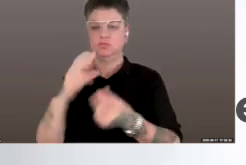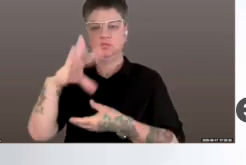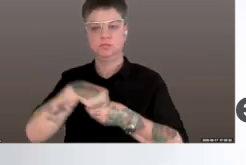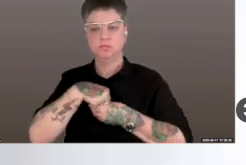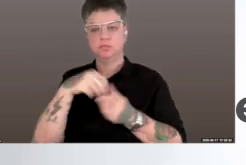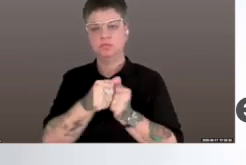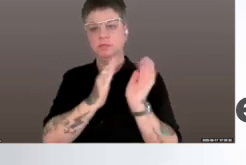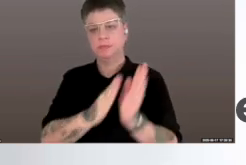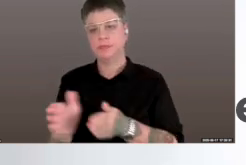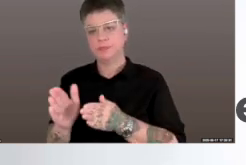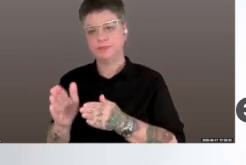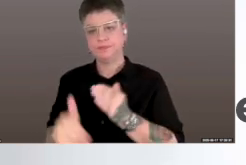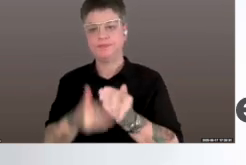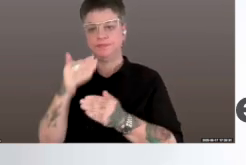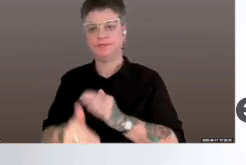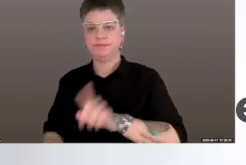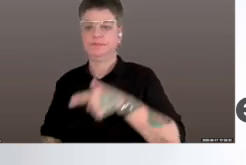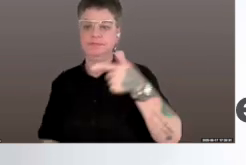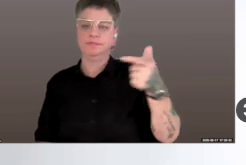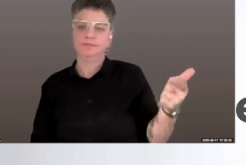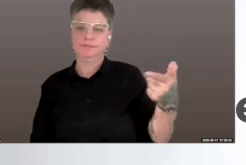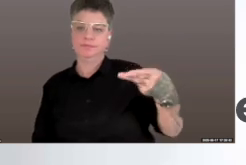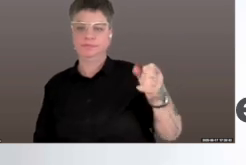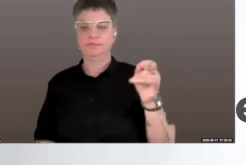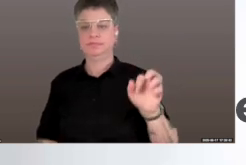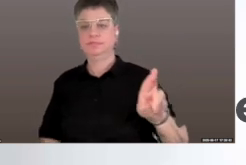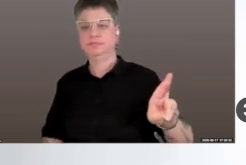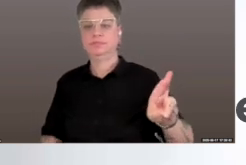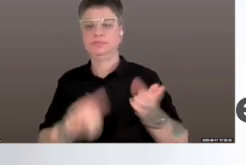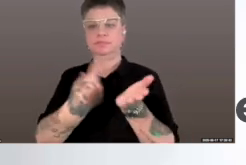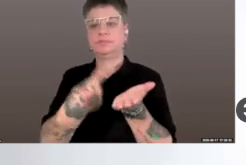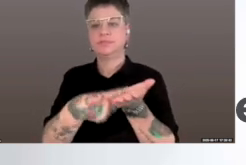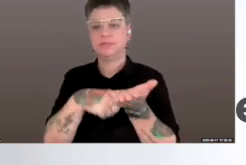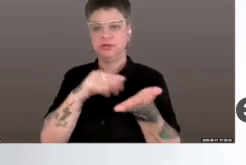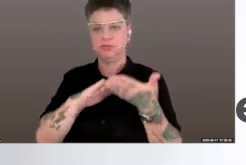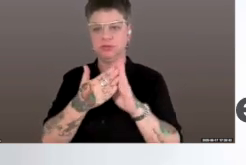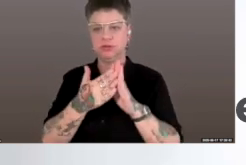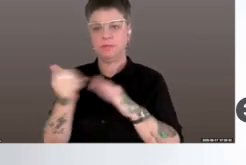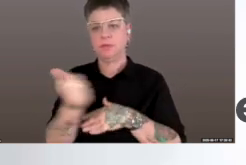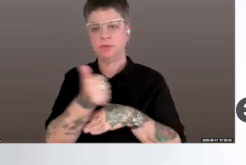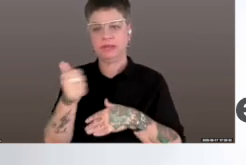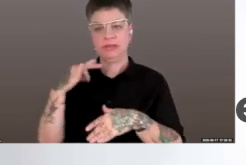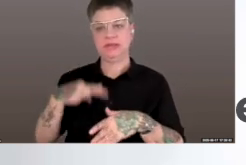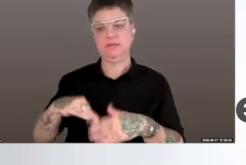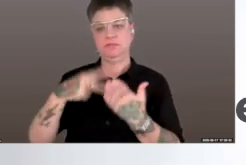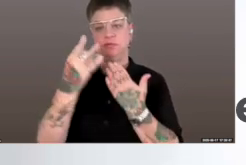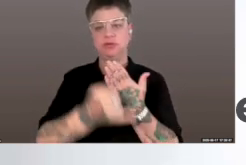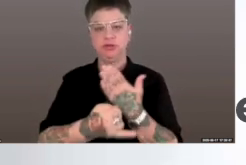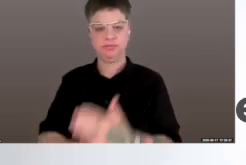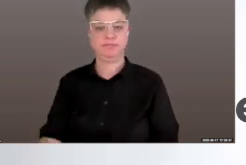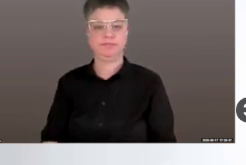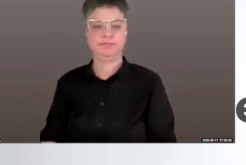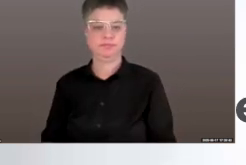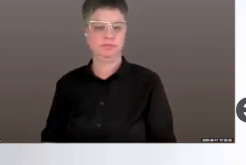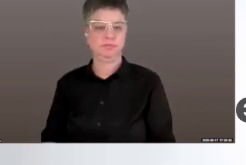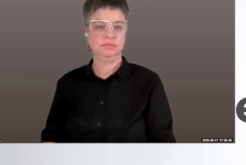In April of 2017, $9.5 million was awarded to these 3 pilot projects. 1, a regional EV